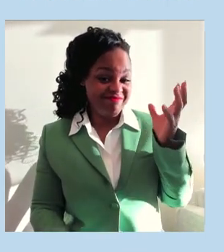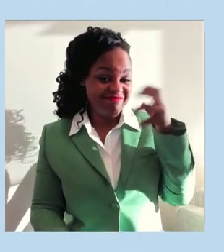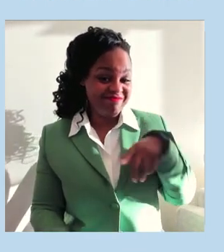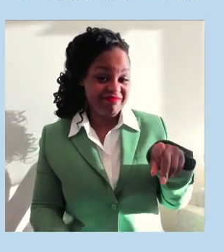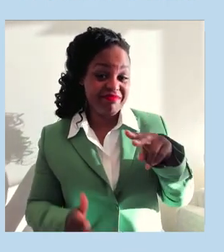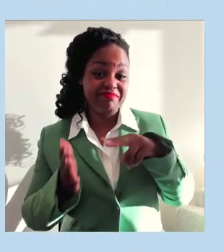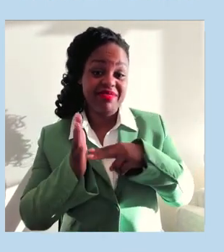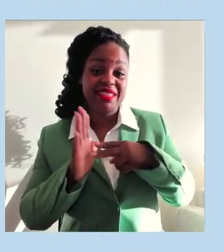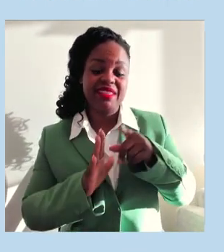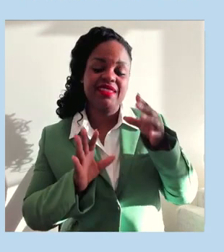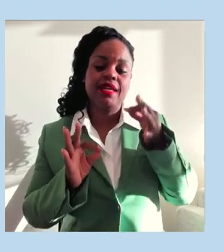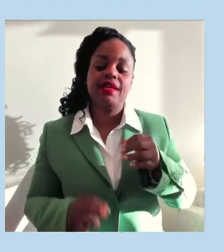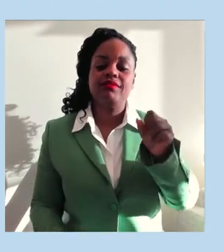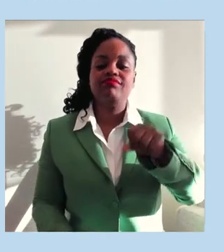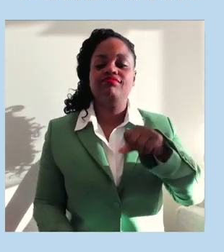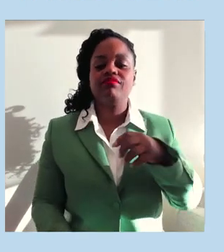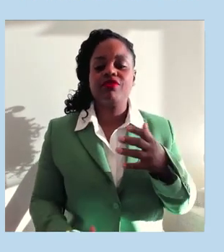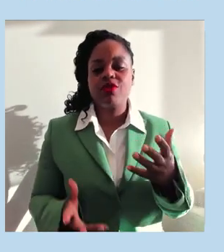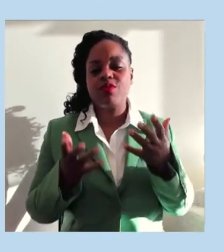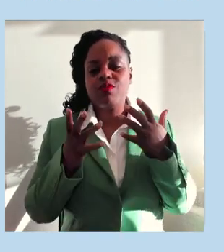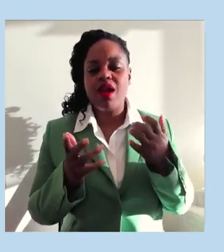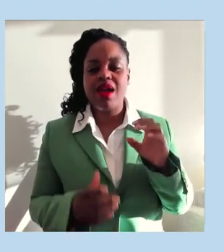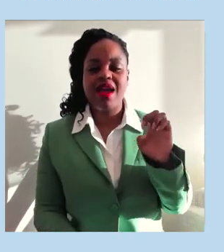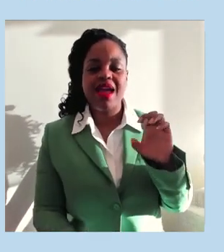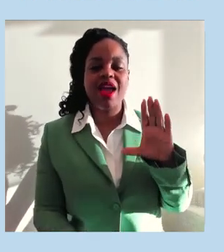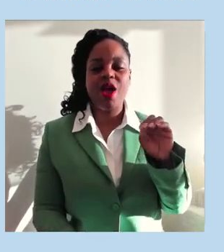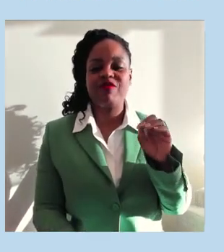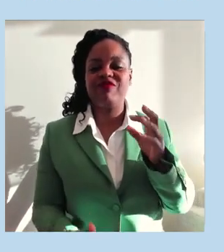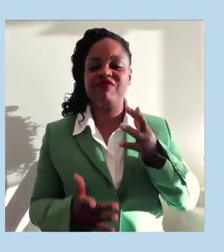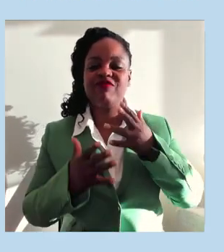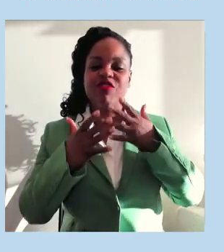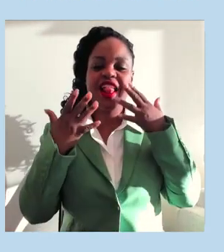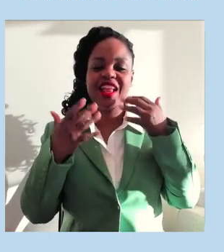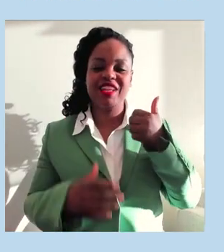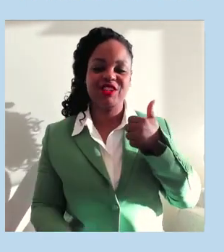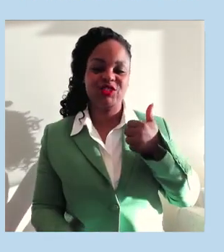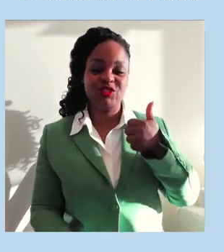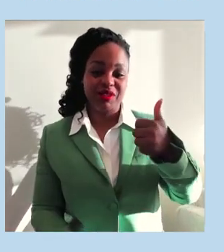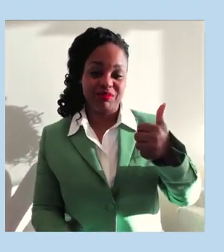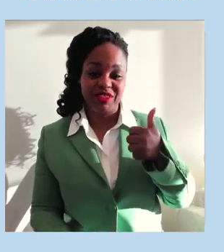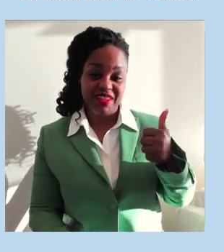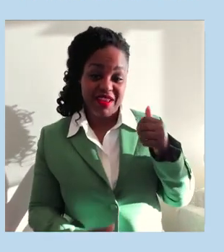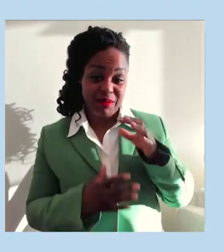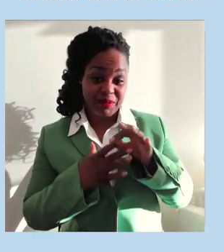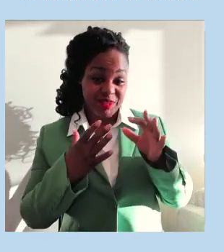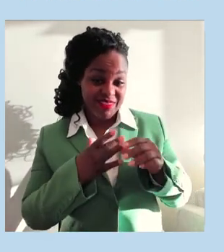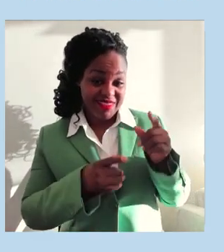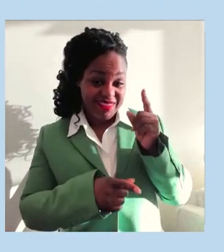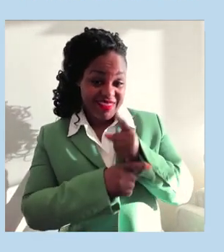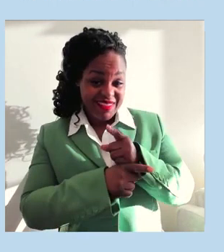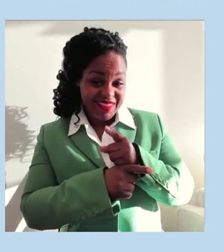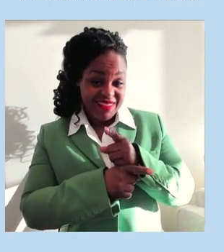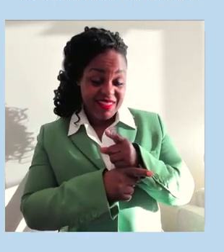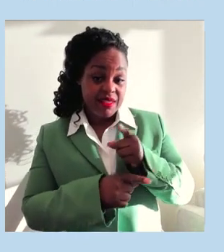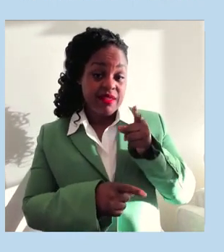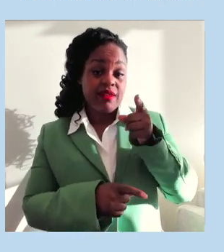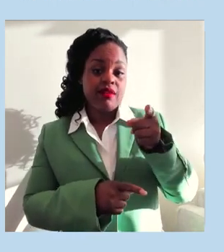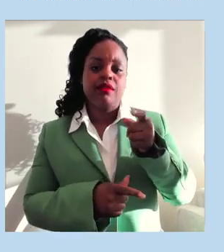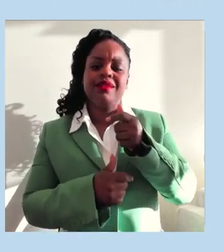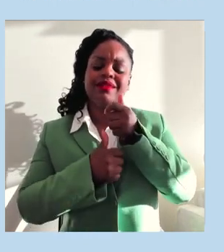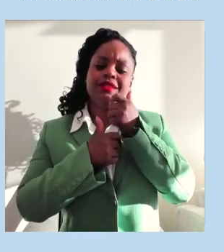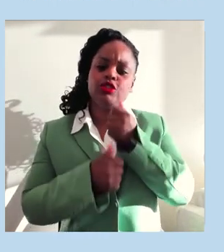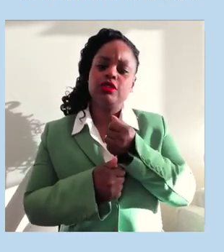transportation options. For you and the young women you mentor who are interested in pursuing careers in engineering or other STEM